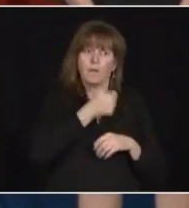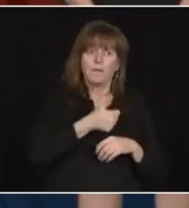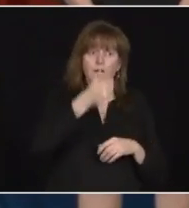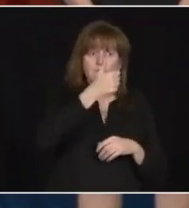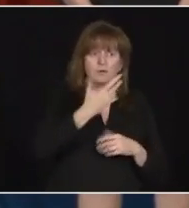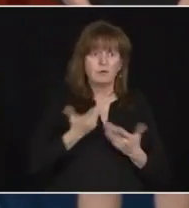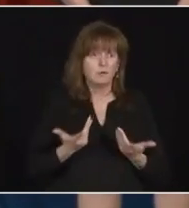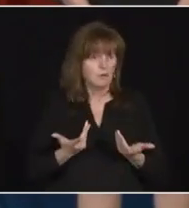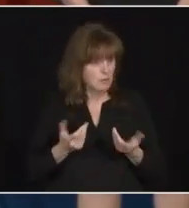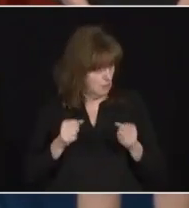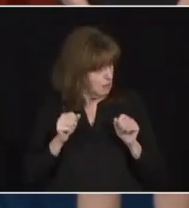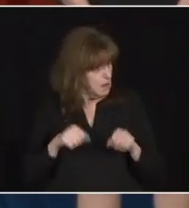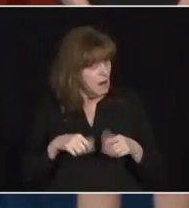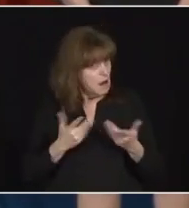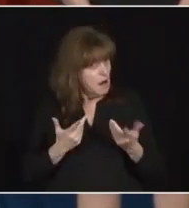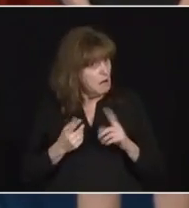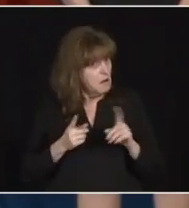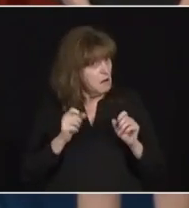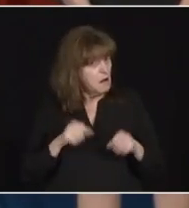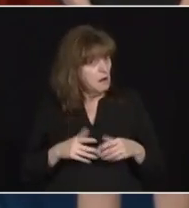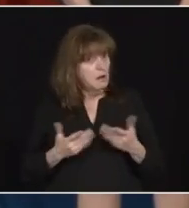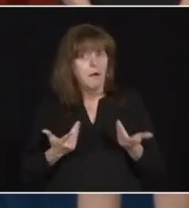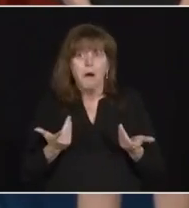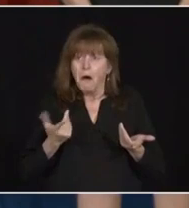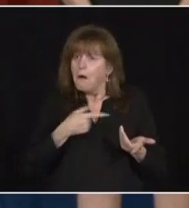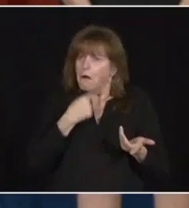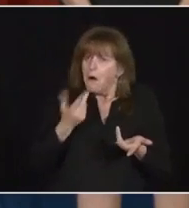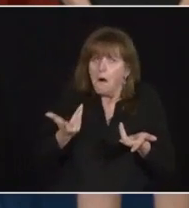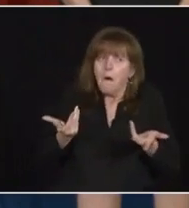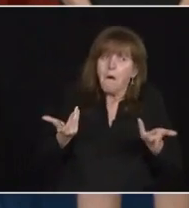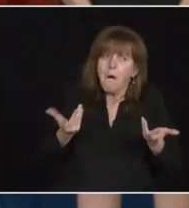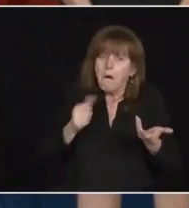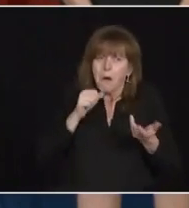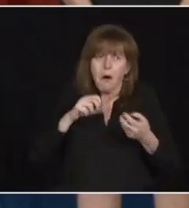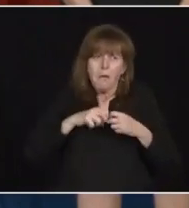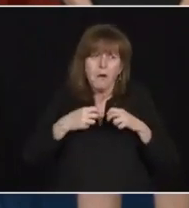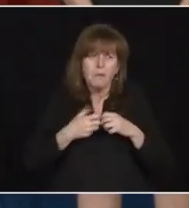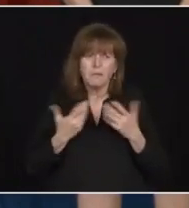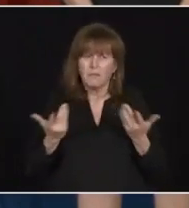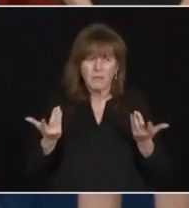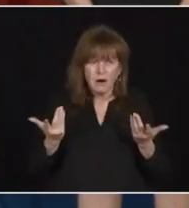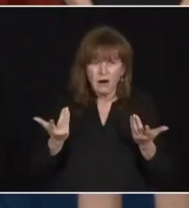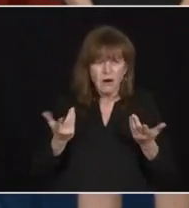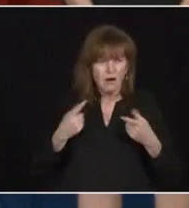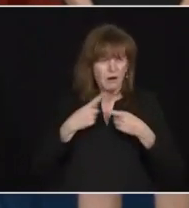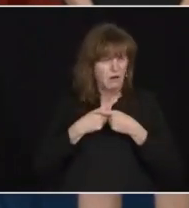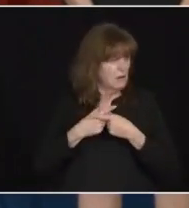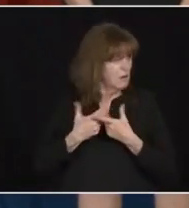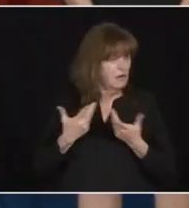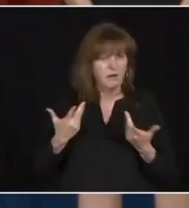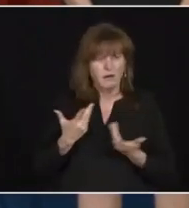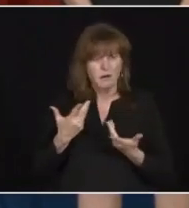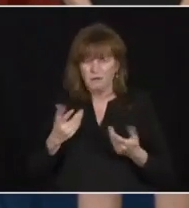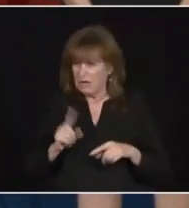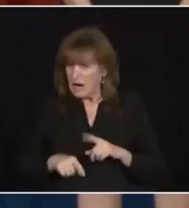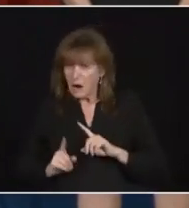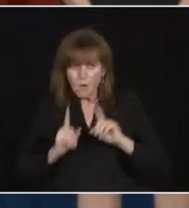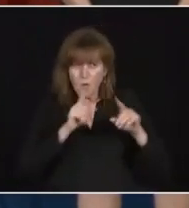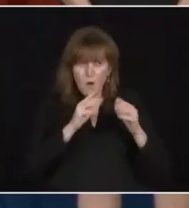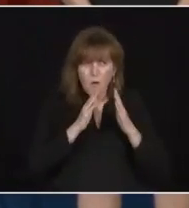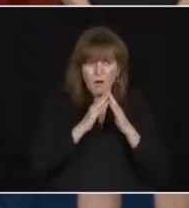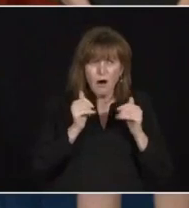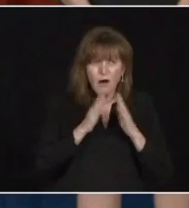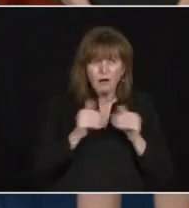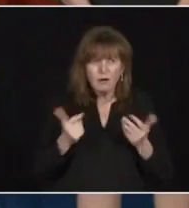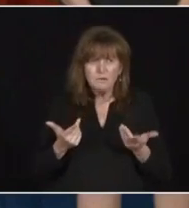And I'm just wondering, if those people can't go to their cottages, should they be able to get their taxes back that they paid